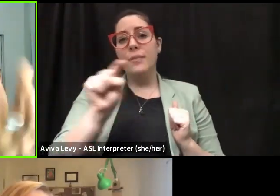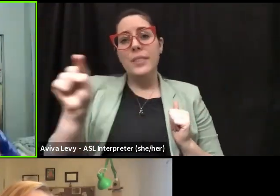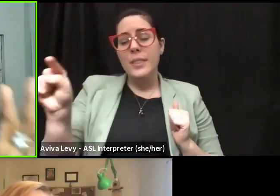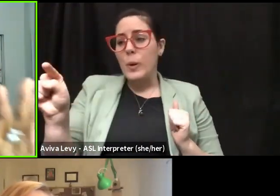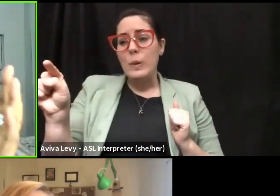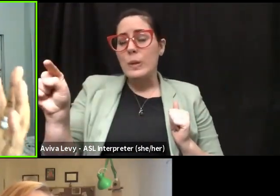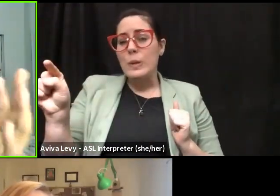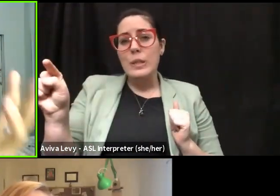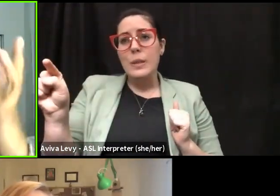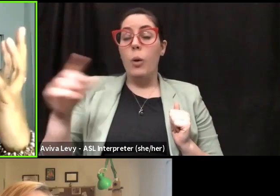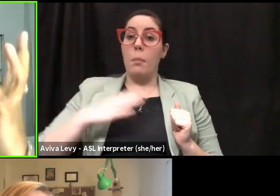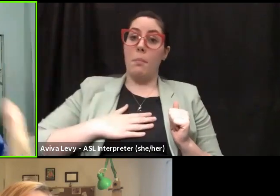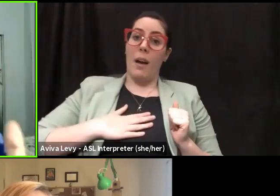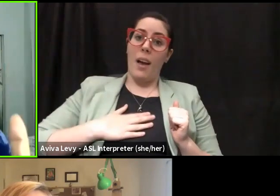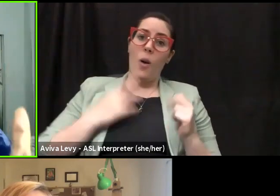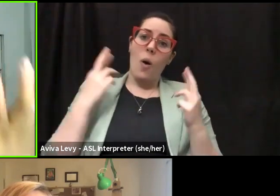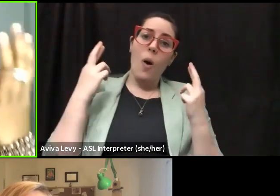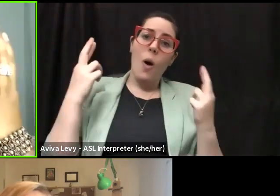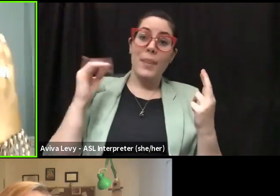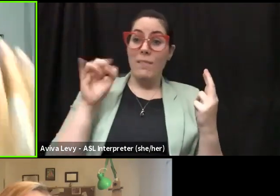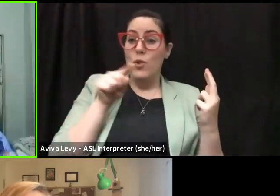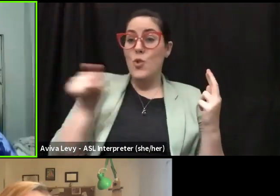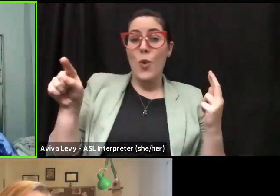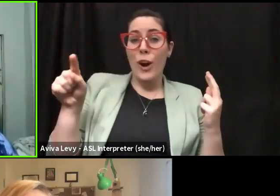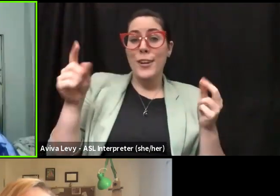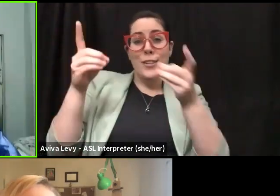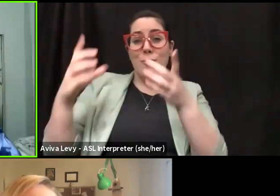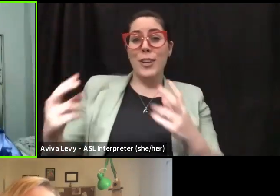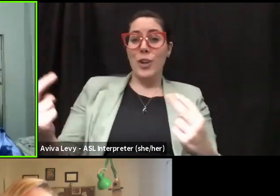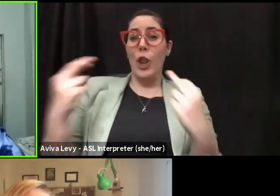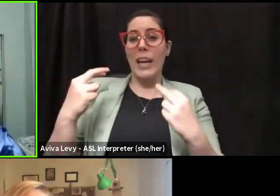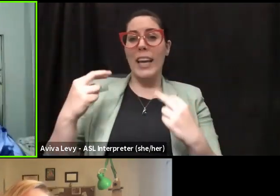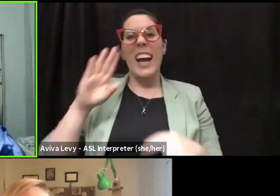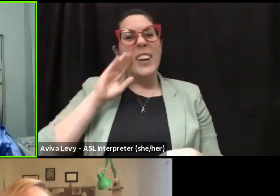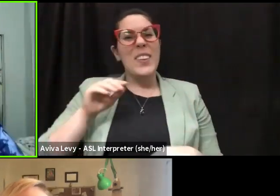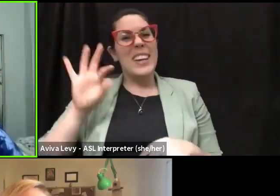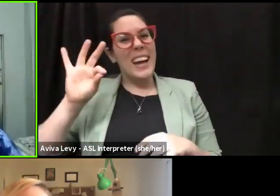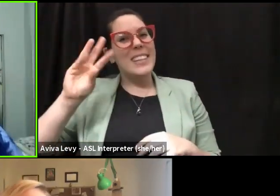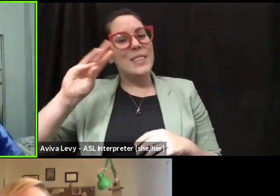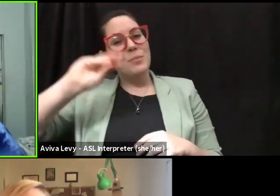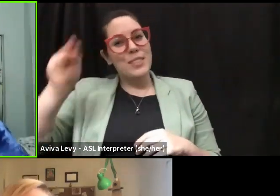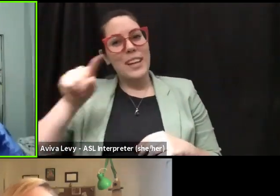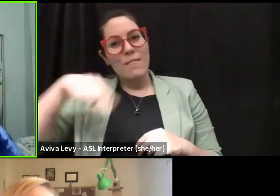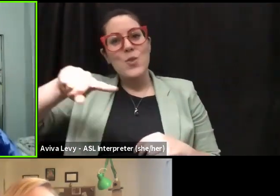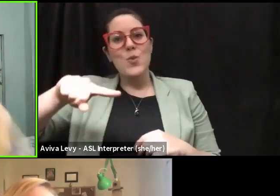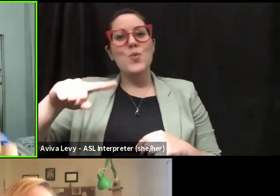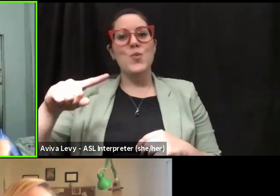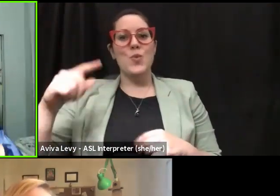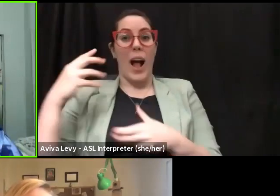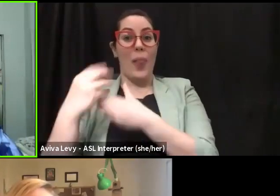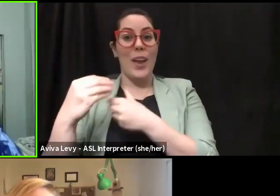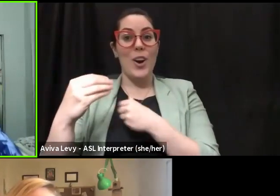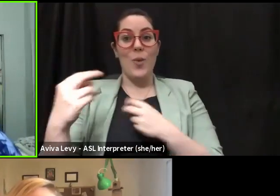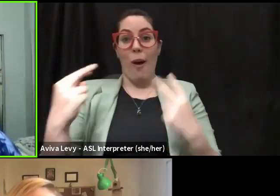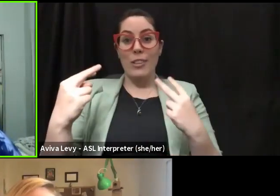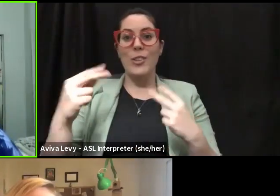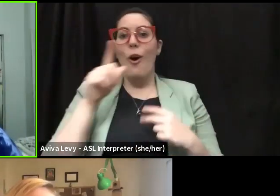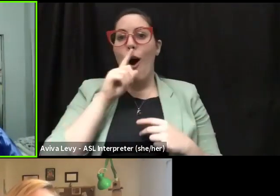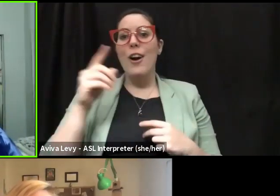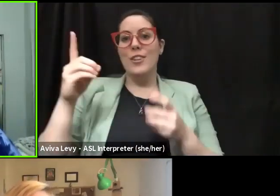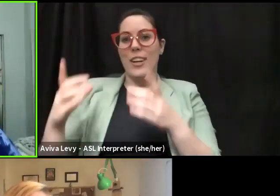I just hope that if you're a director out there, I know we have 96% of you out there are directors and producers out